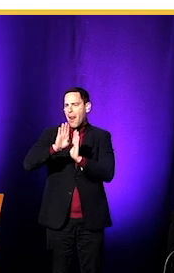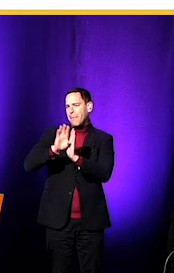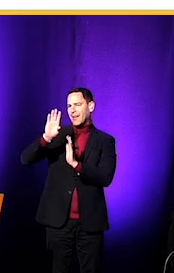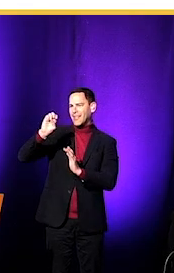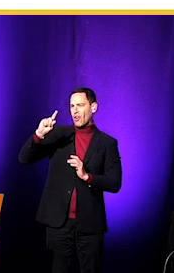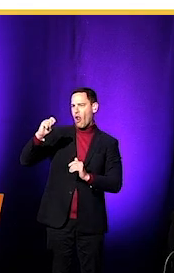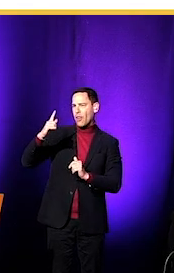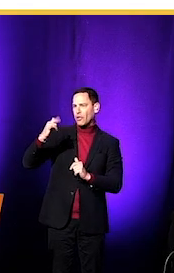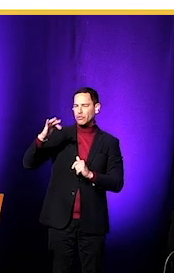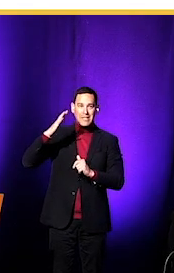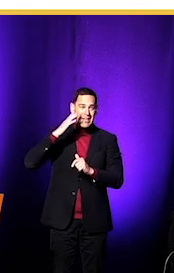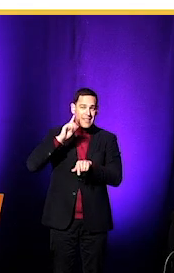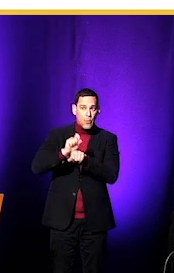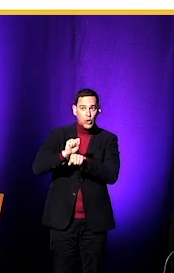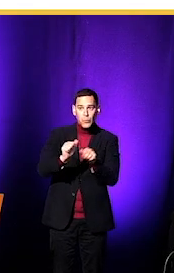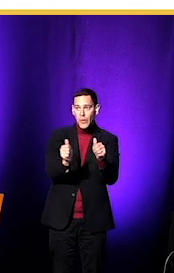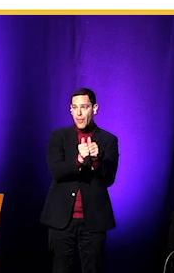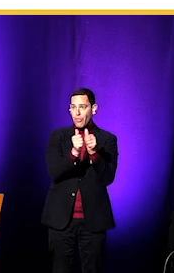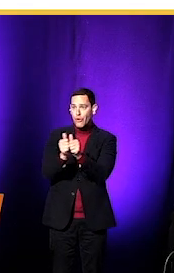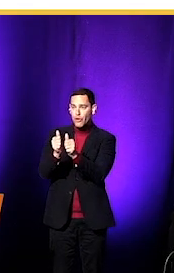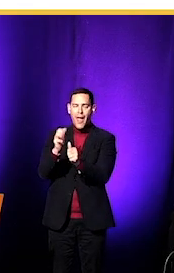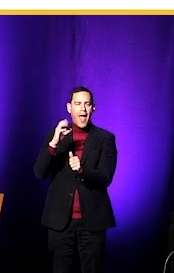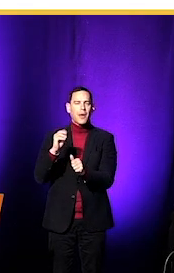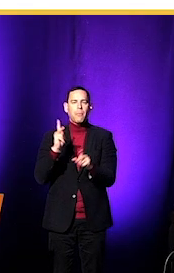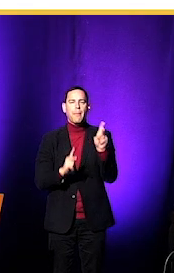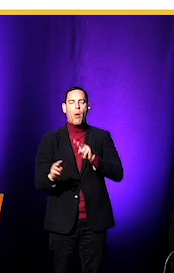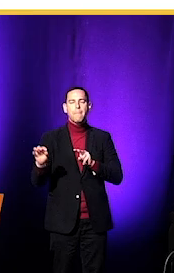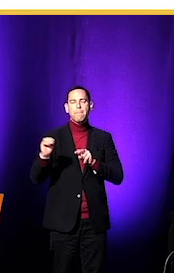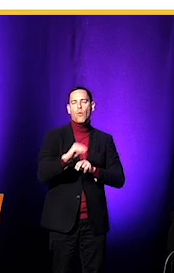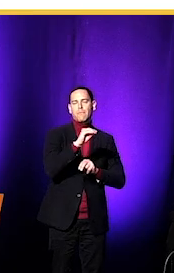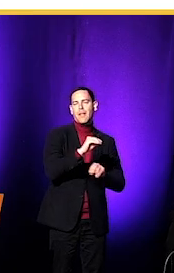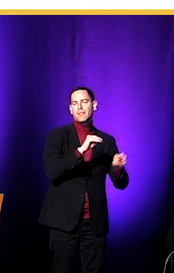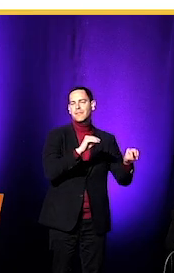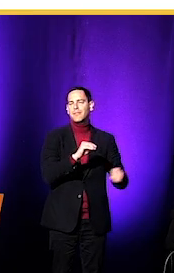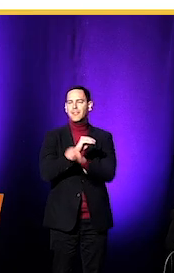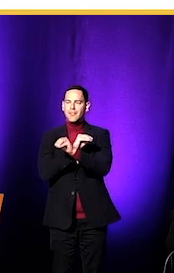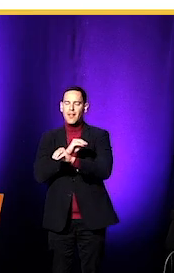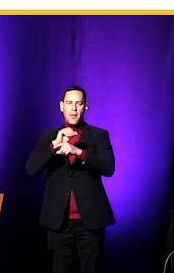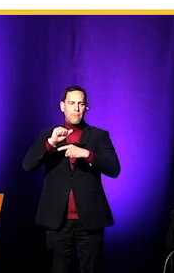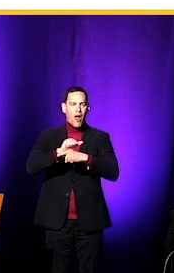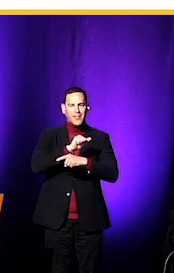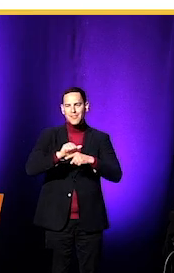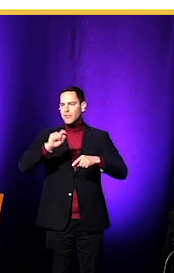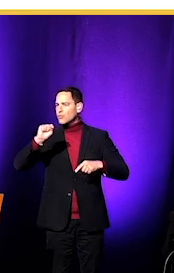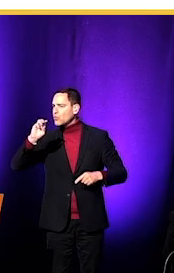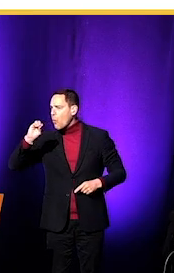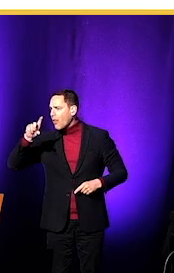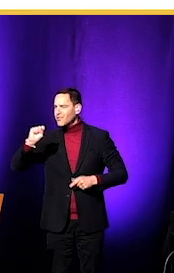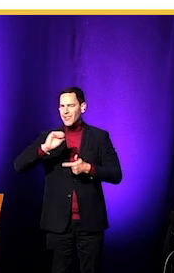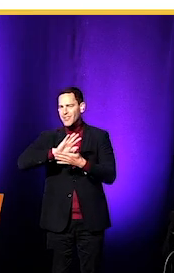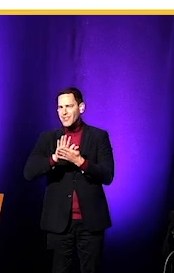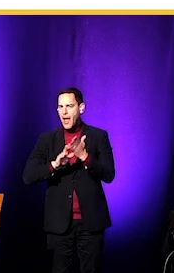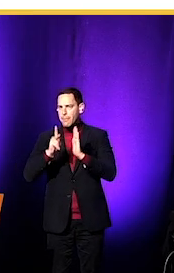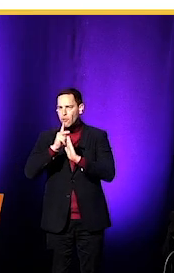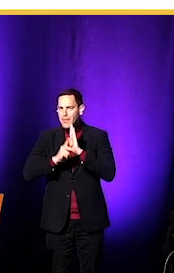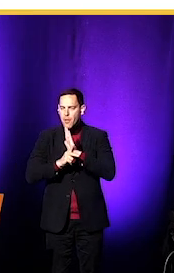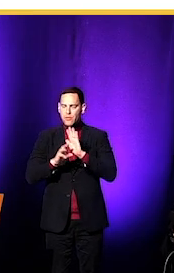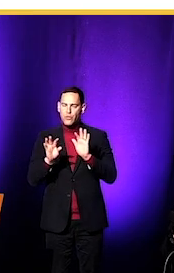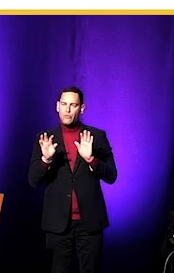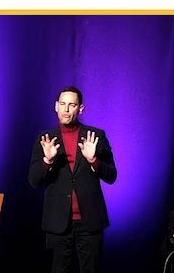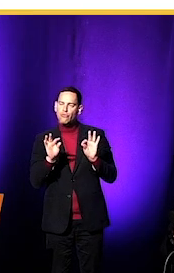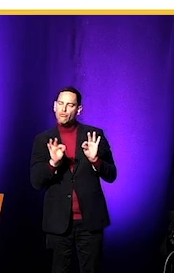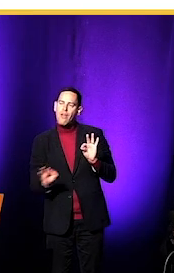witnessed by the dynamic movement of people, practices, and tools and design principles traveling recursively across Las Redes